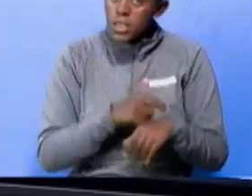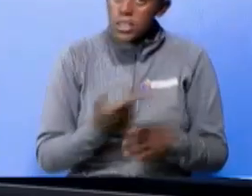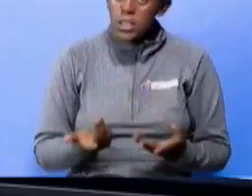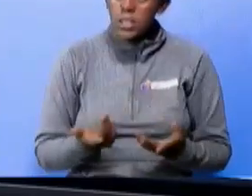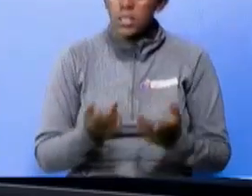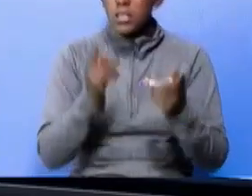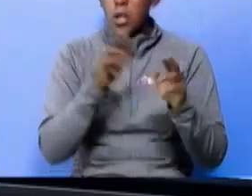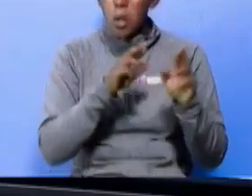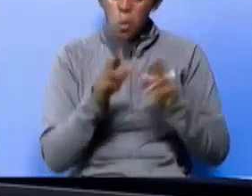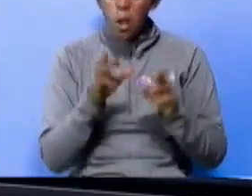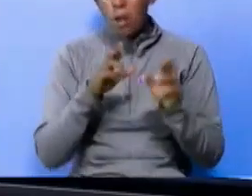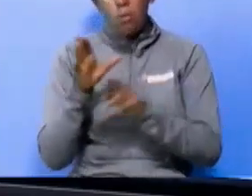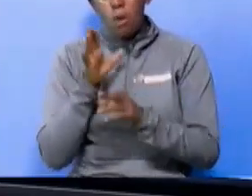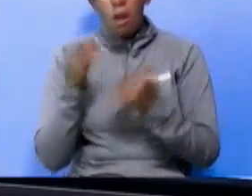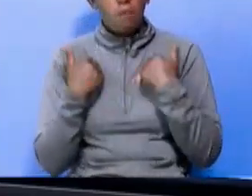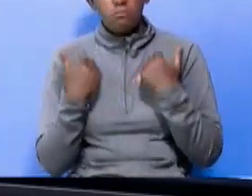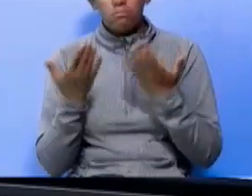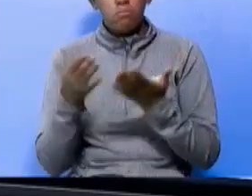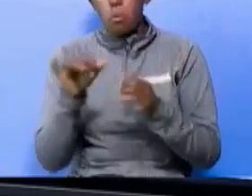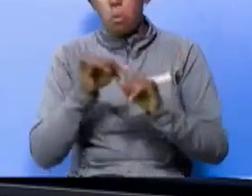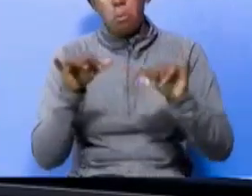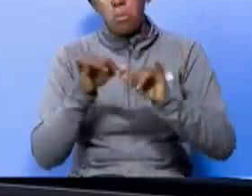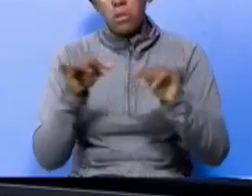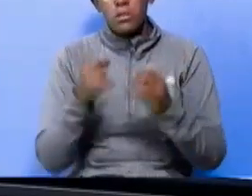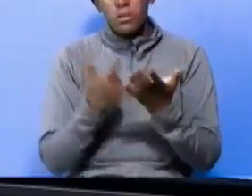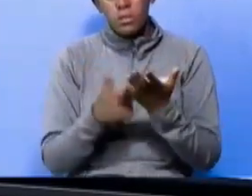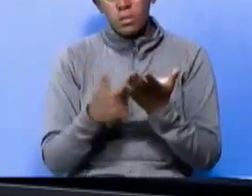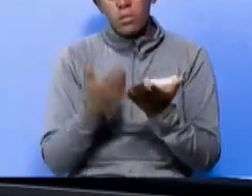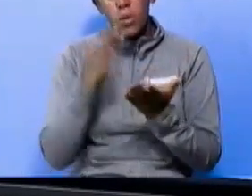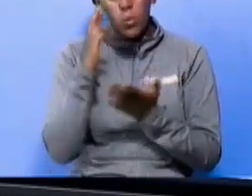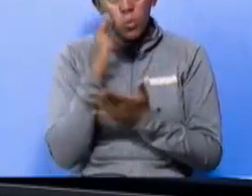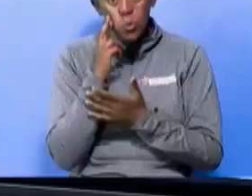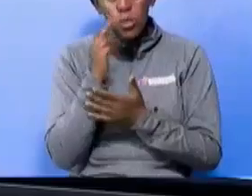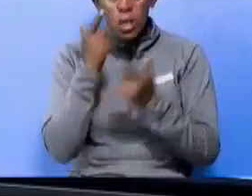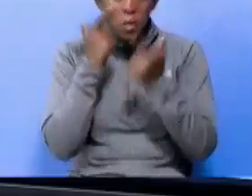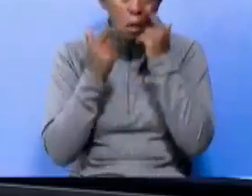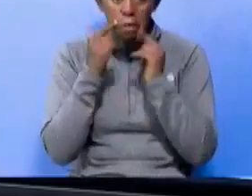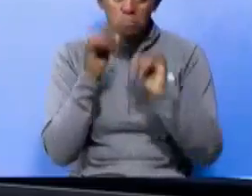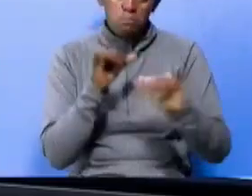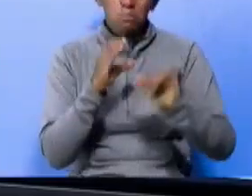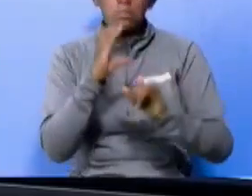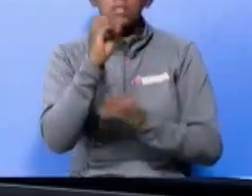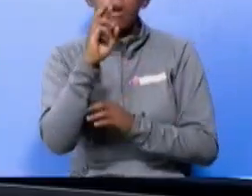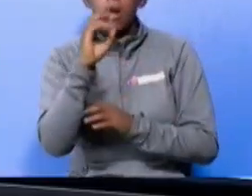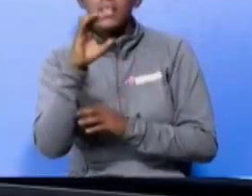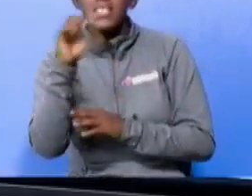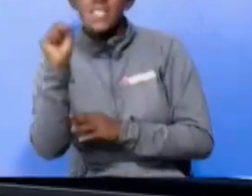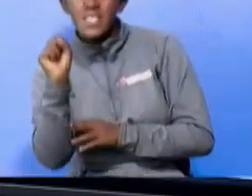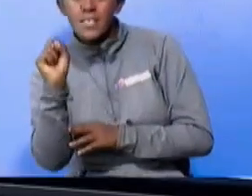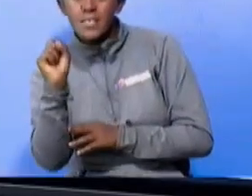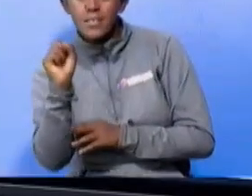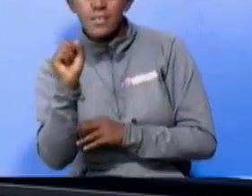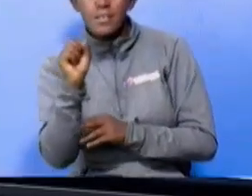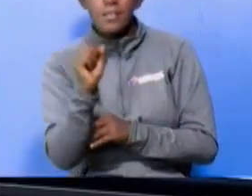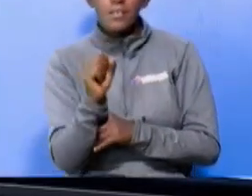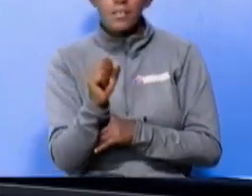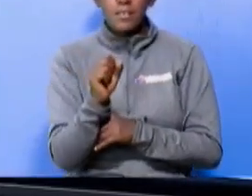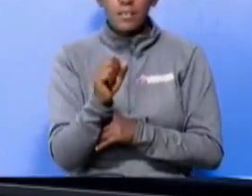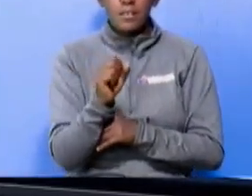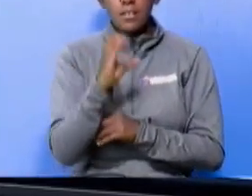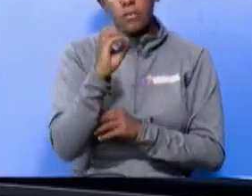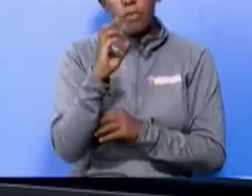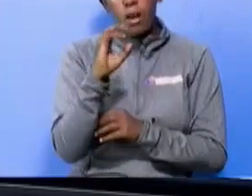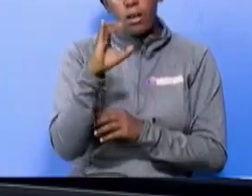regular and irregular are common. It's all right. That's it. That's why cause cry. This cry, cries. You know, you're adding now. That's cry,